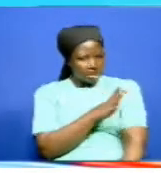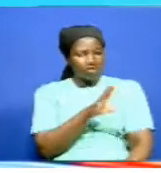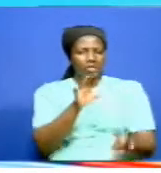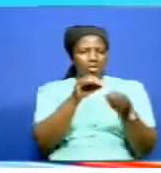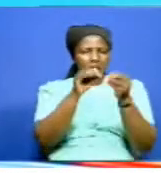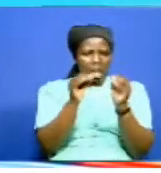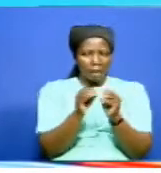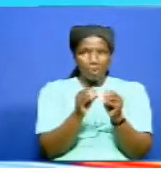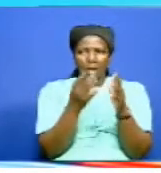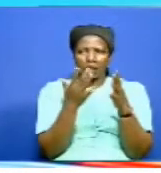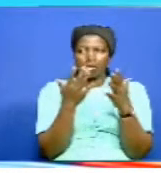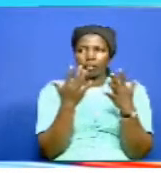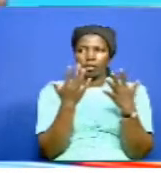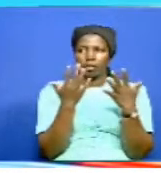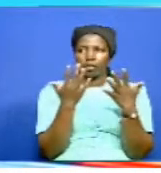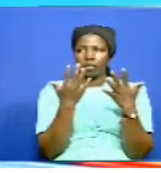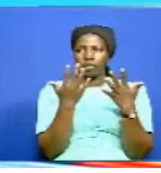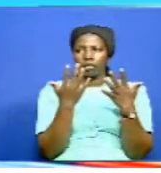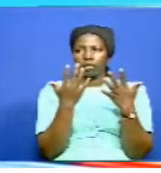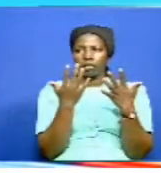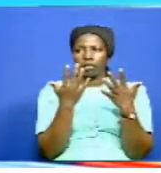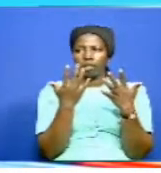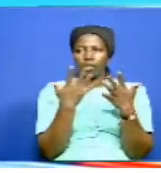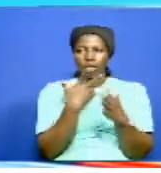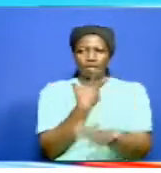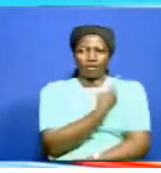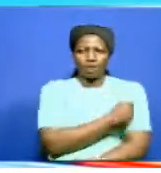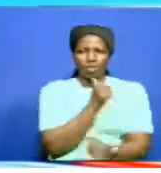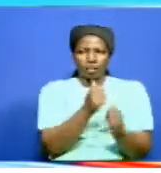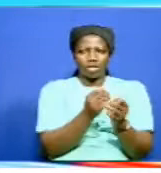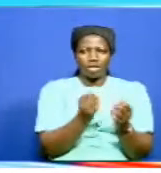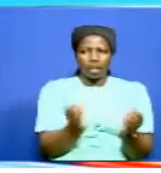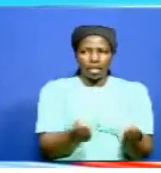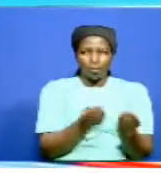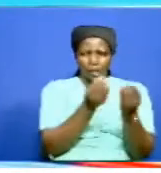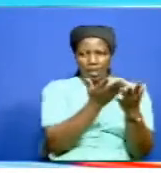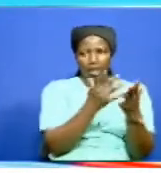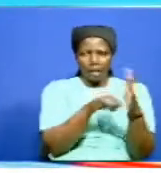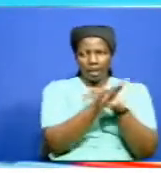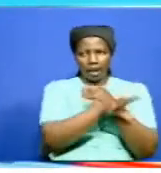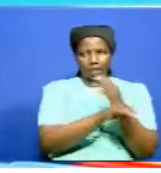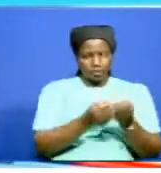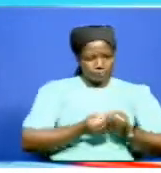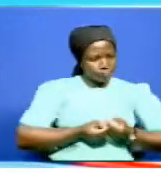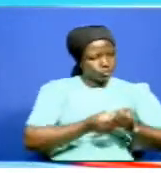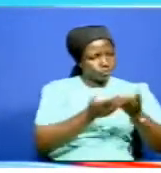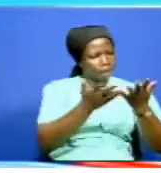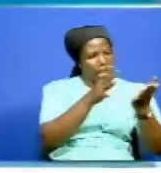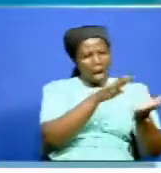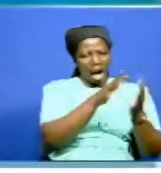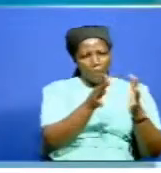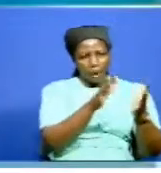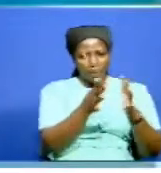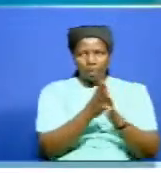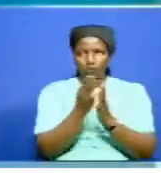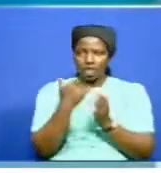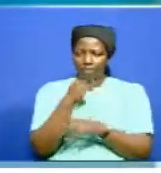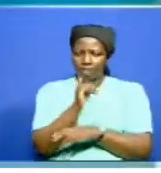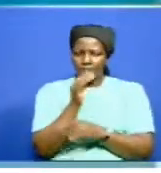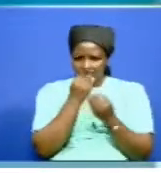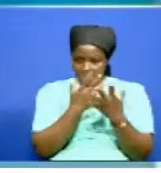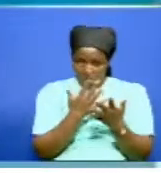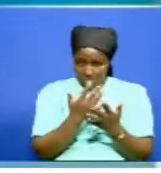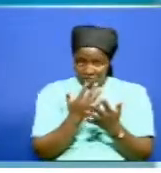of, basically the number of the vaccines that have in the country and how they have been distributed? Do you have such kind of a portal? Yeah, this